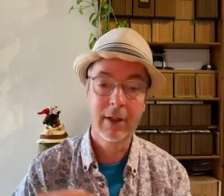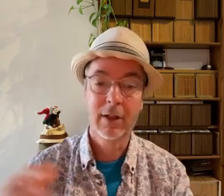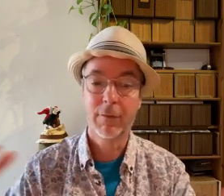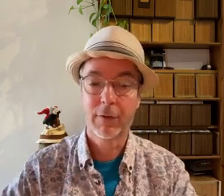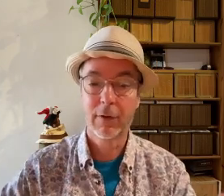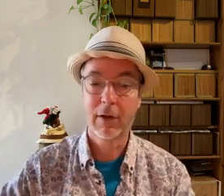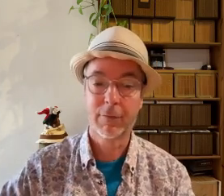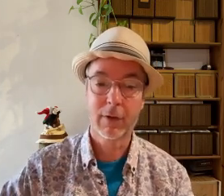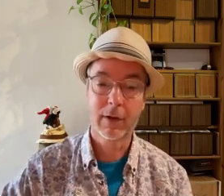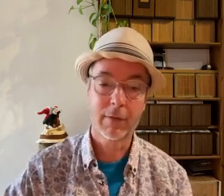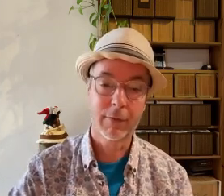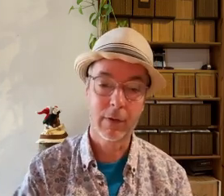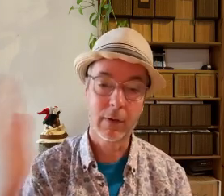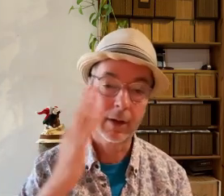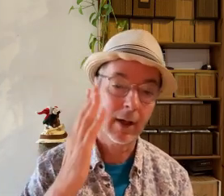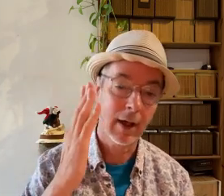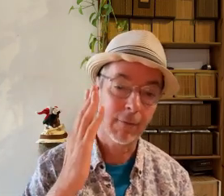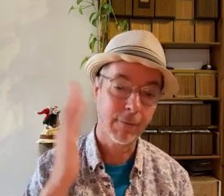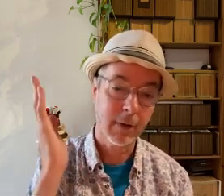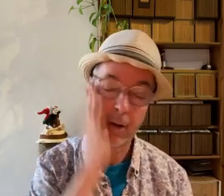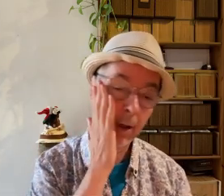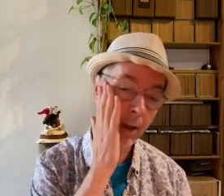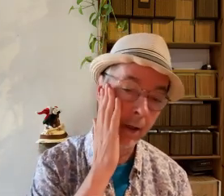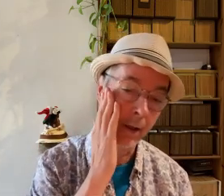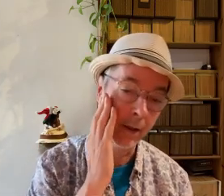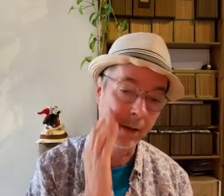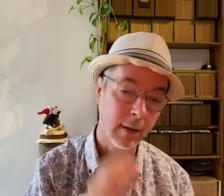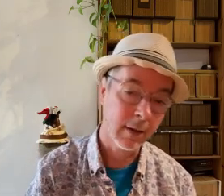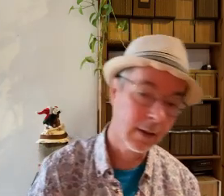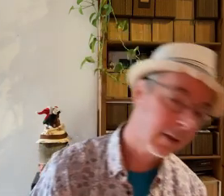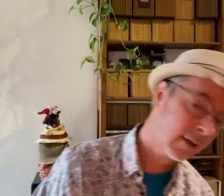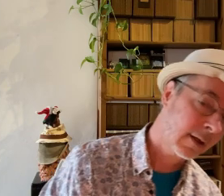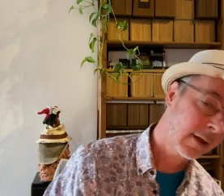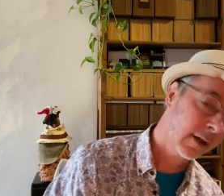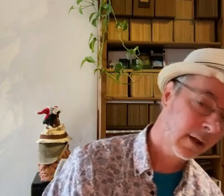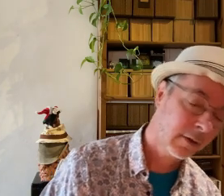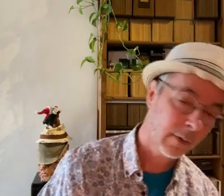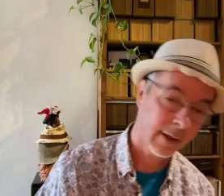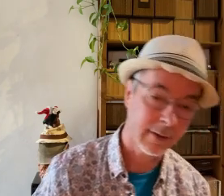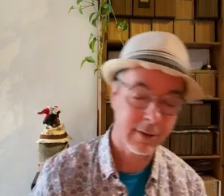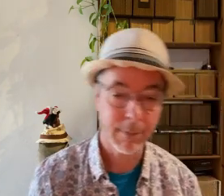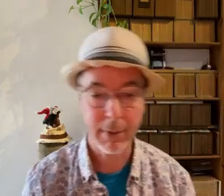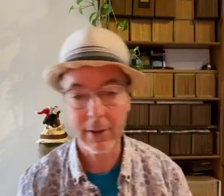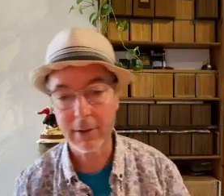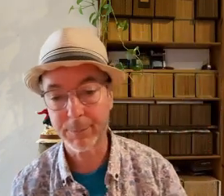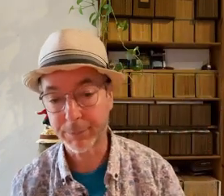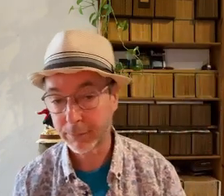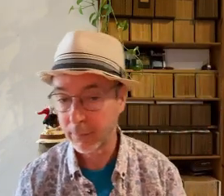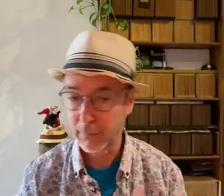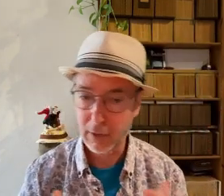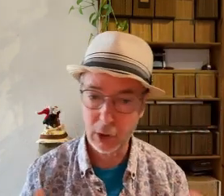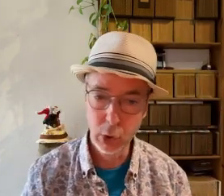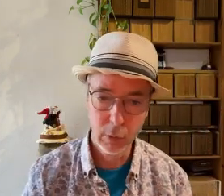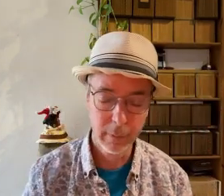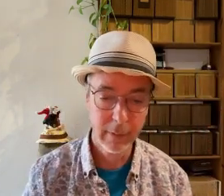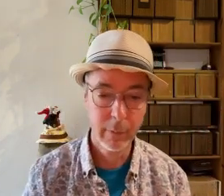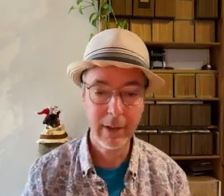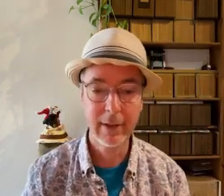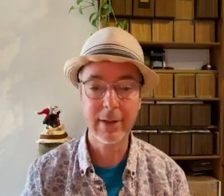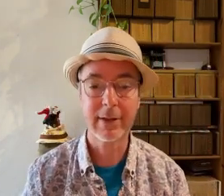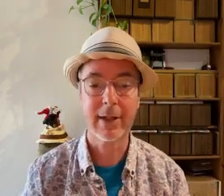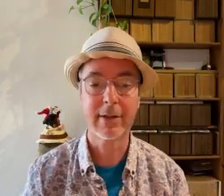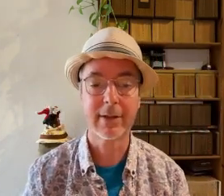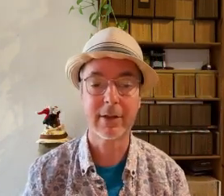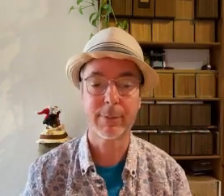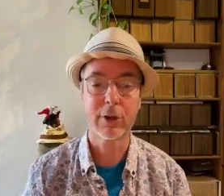anticipation. If you have it here and you anticipate, you